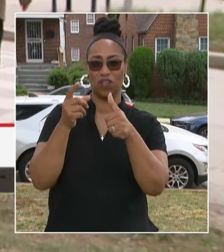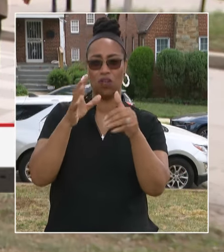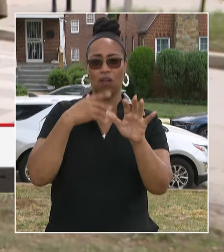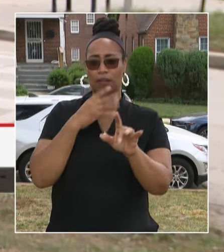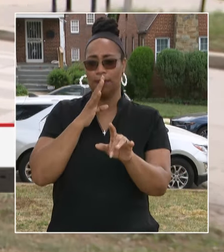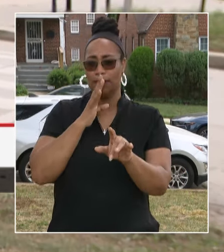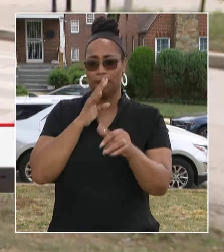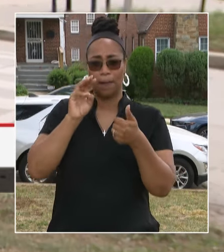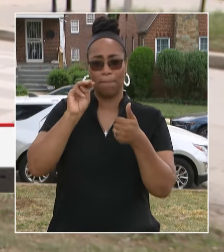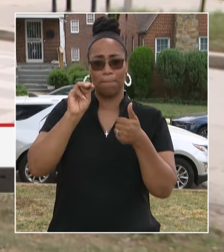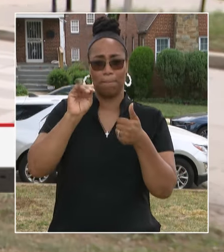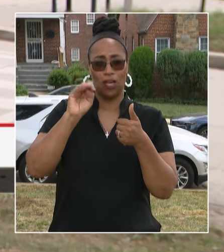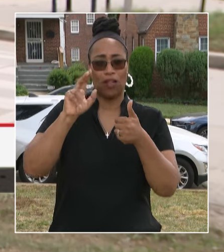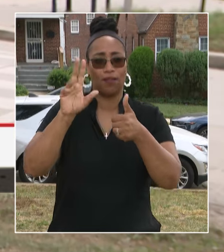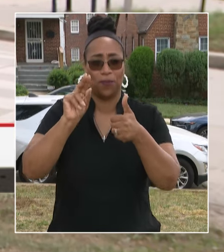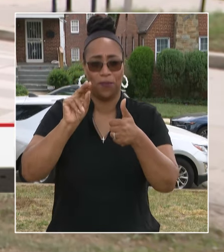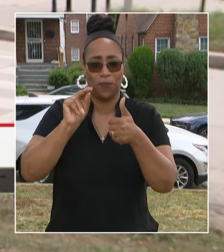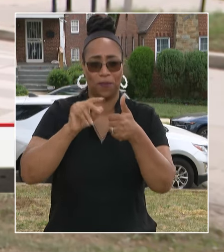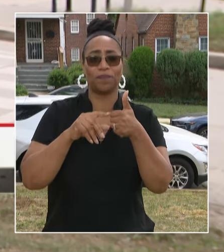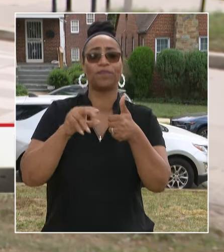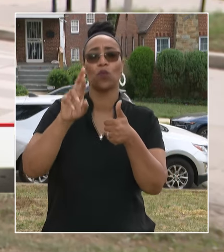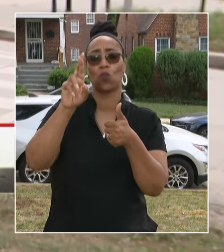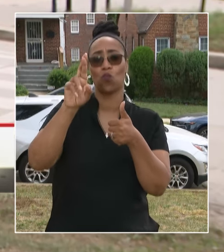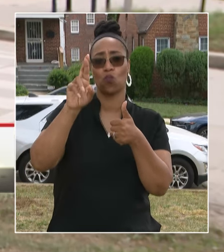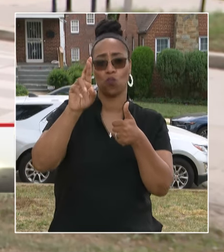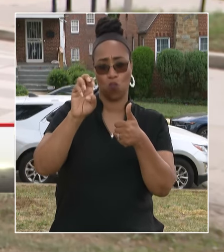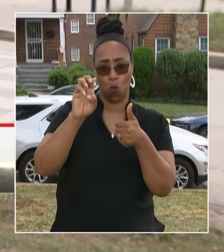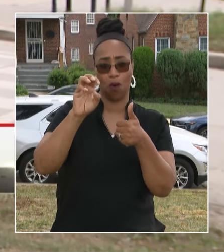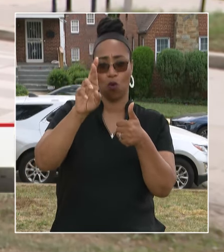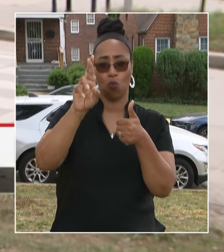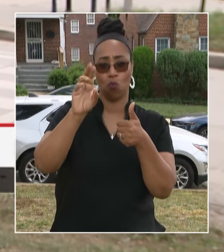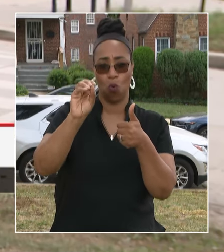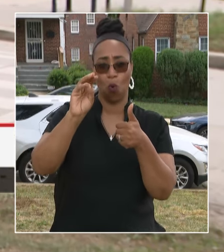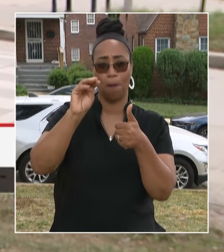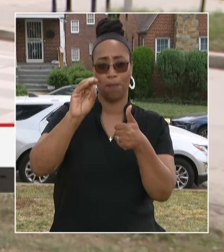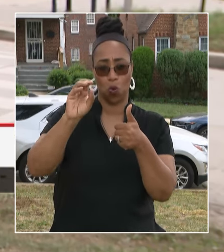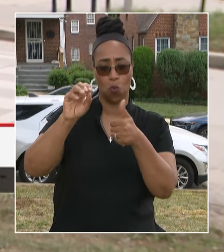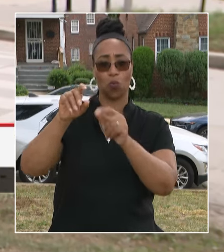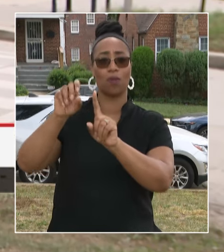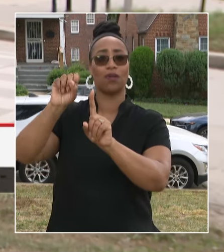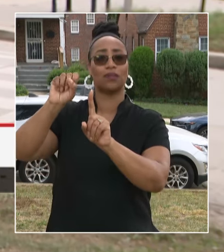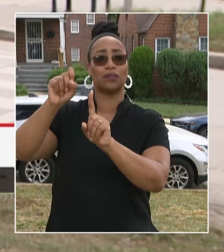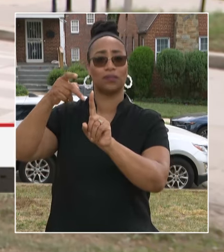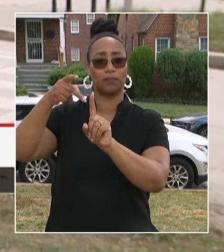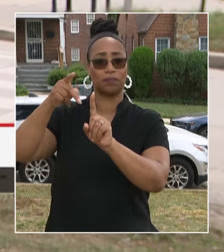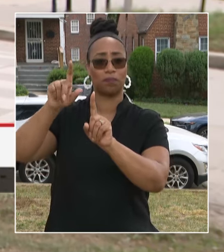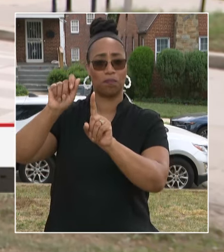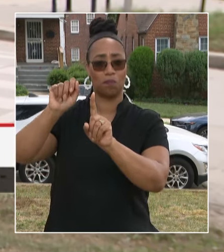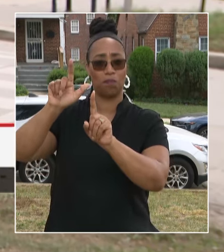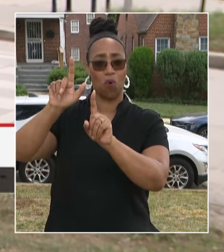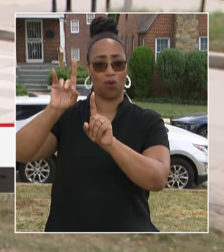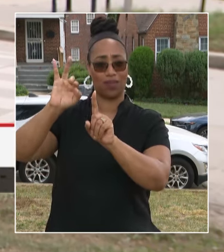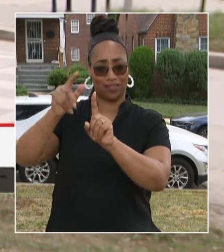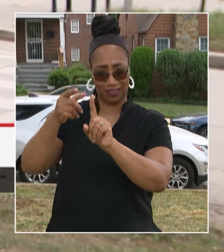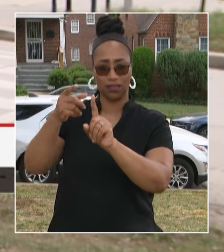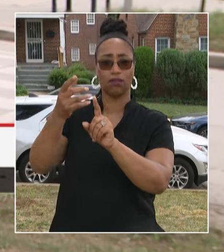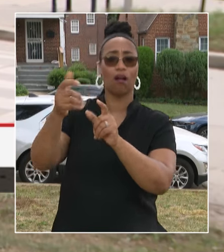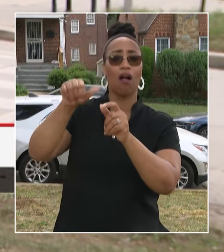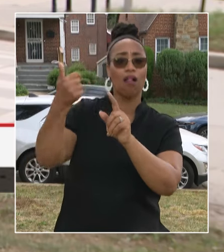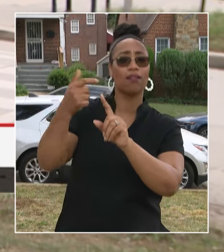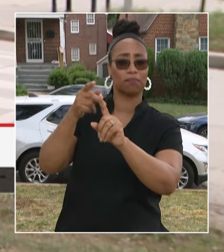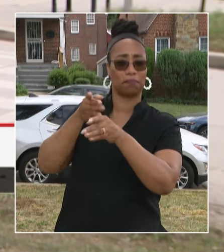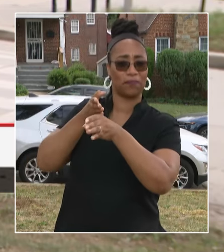who is the 4th president of the International Association of Black Professional Firefighters. We will also be joined by Angeline Spaulding